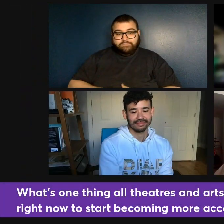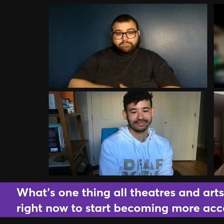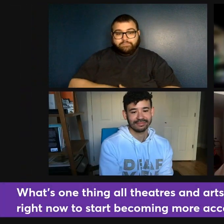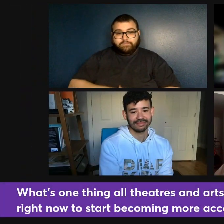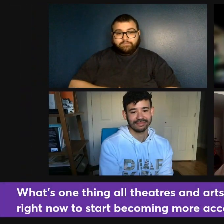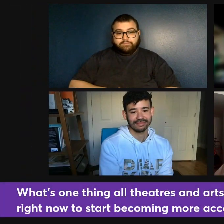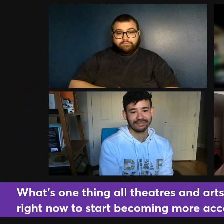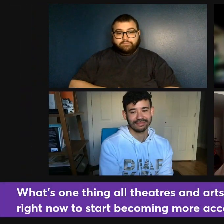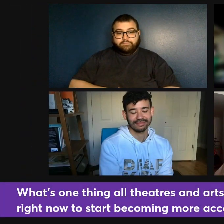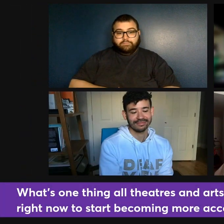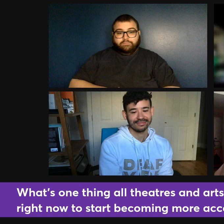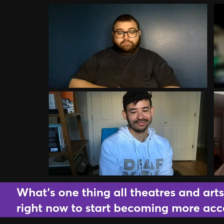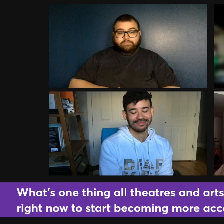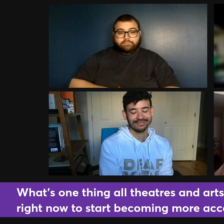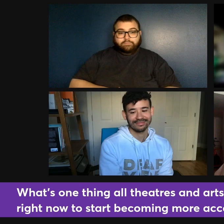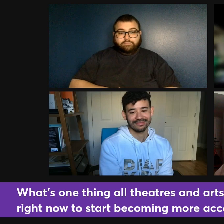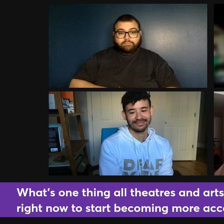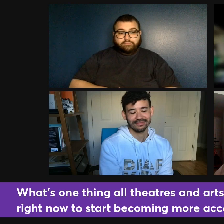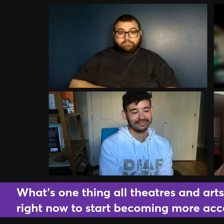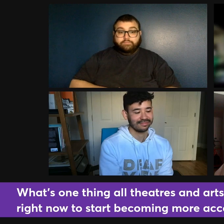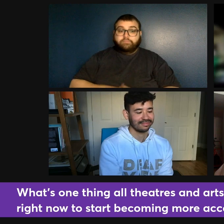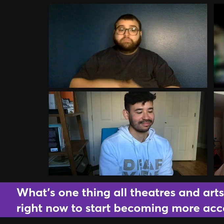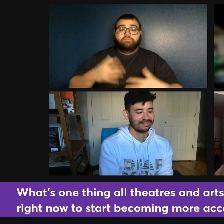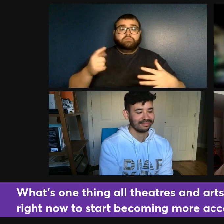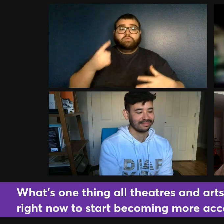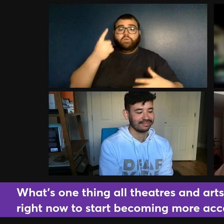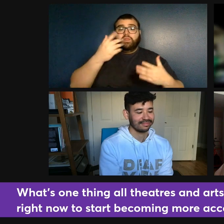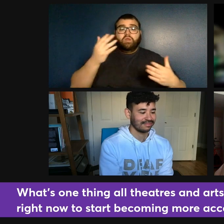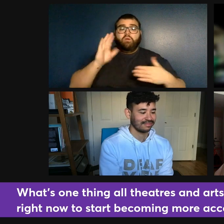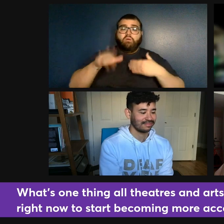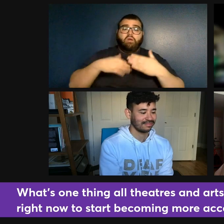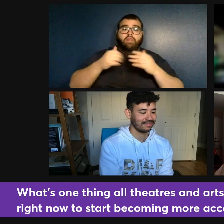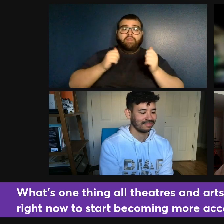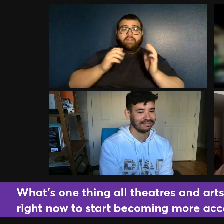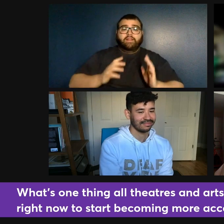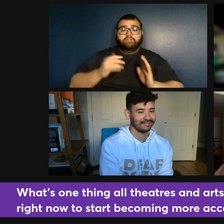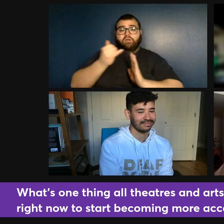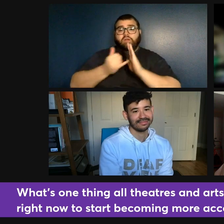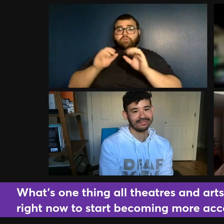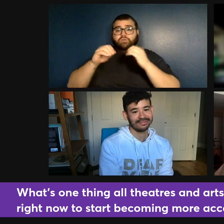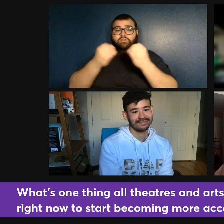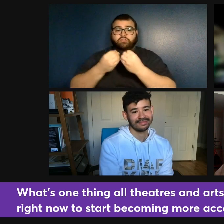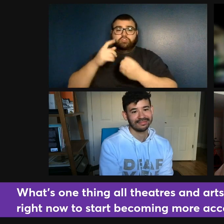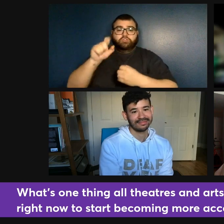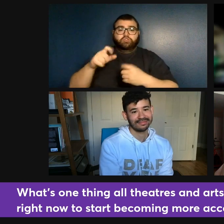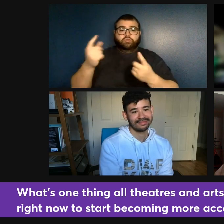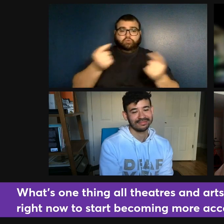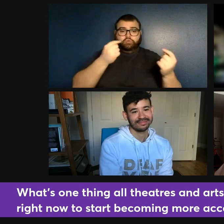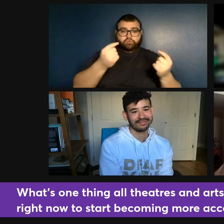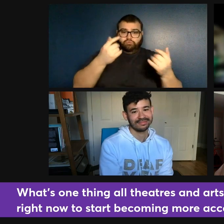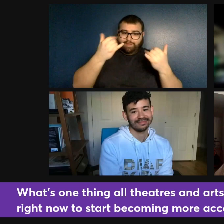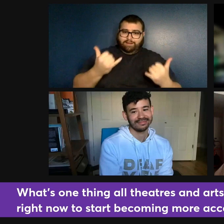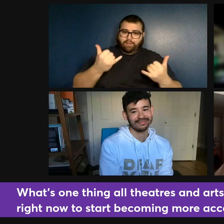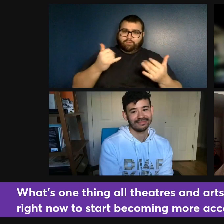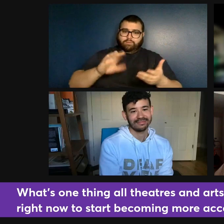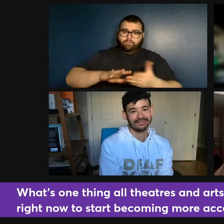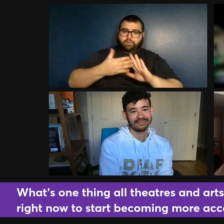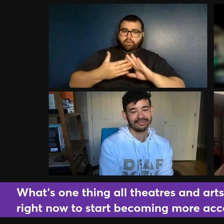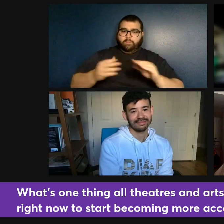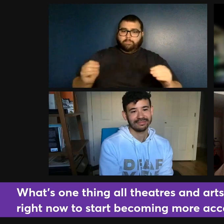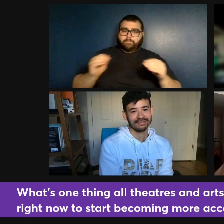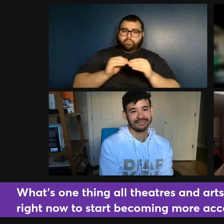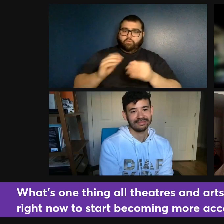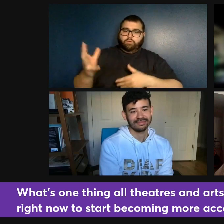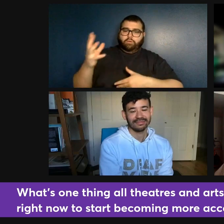And that question is, what's one thing all theaters and arts organizations should do right now to